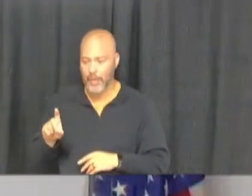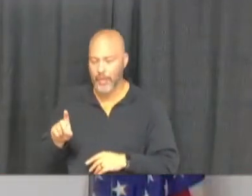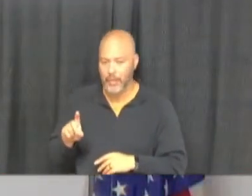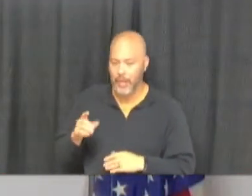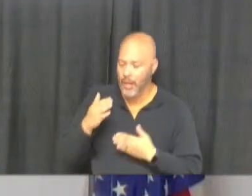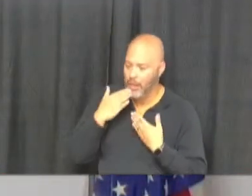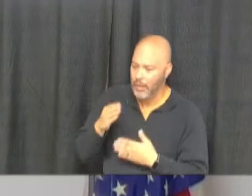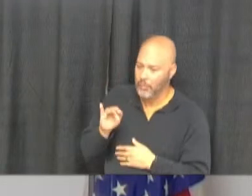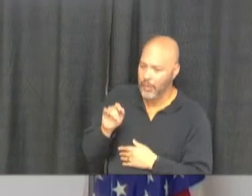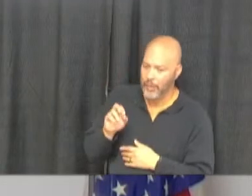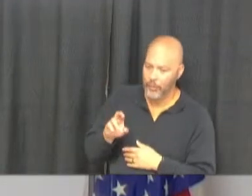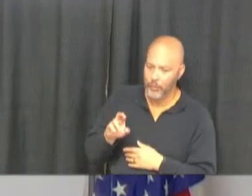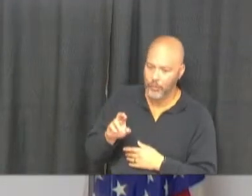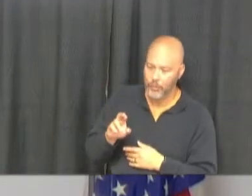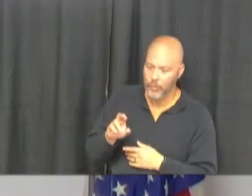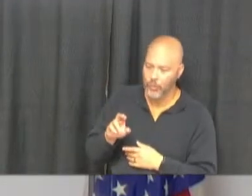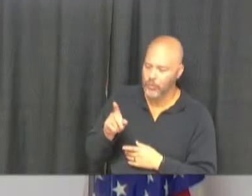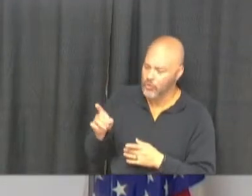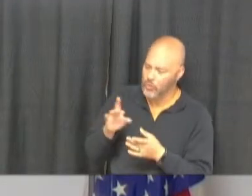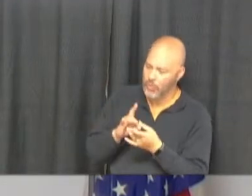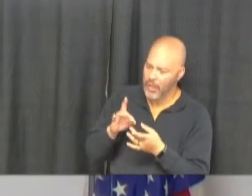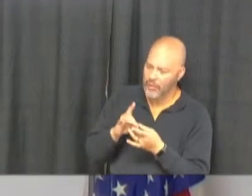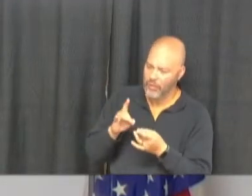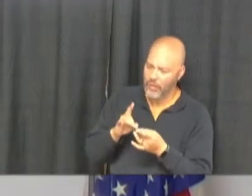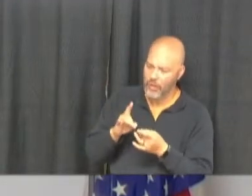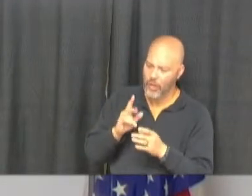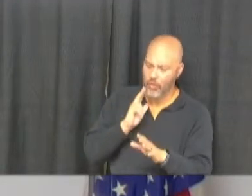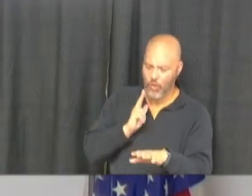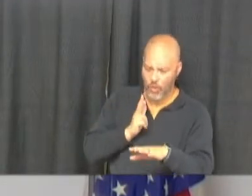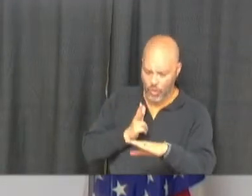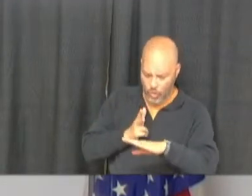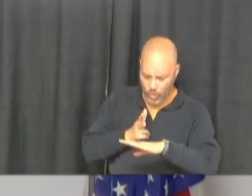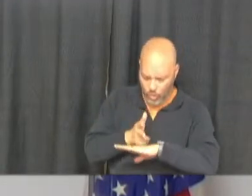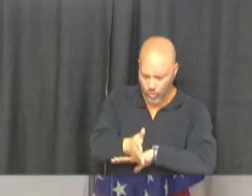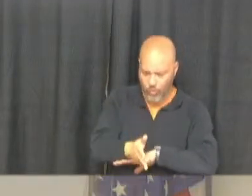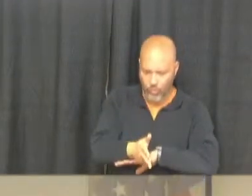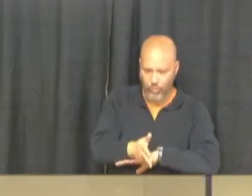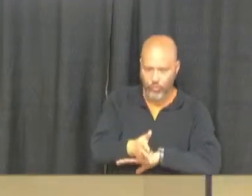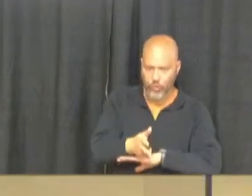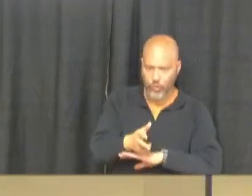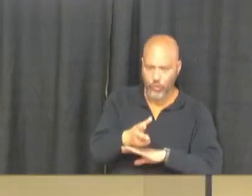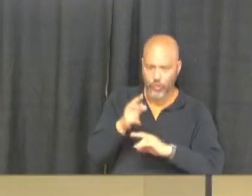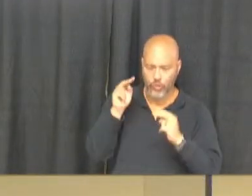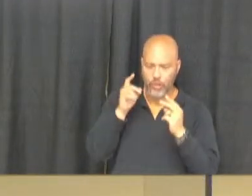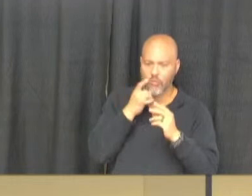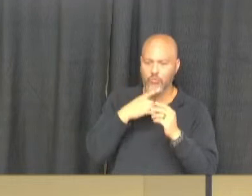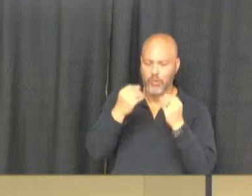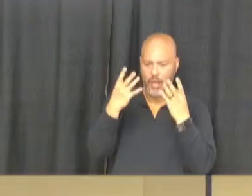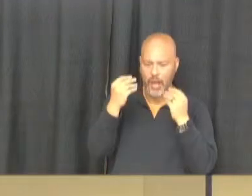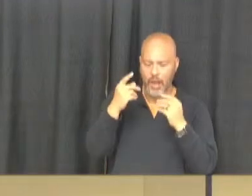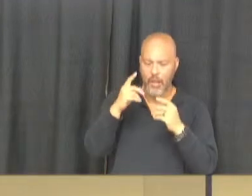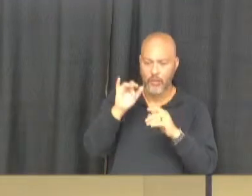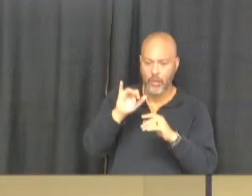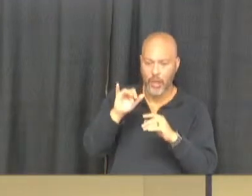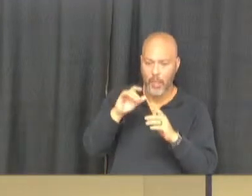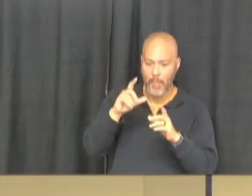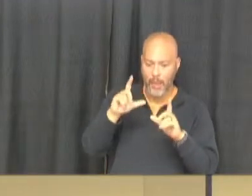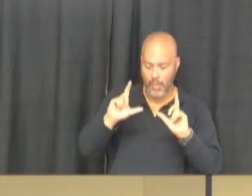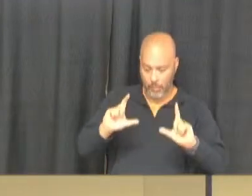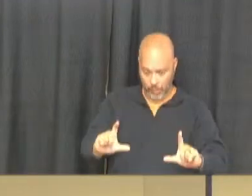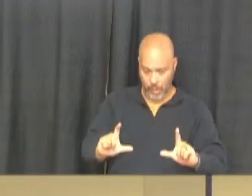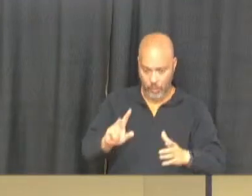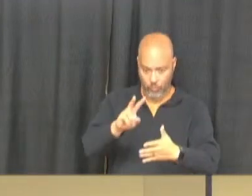Mayor. You mentioned going through the intersection, so I take it that the reader, the plate